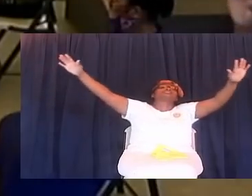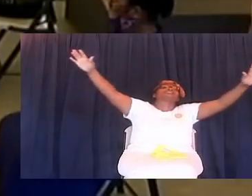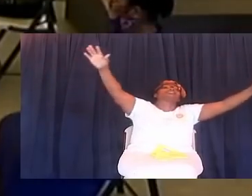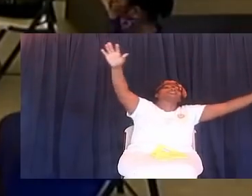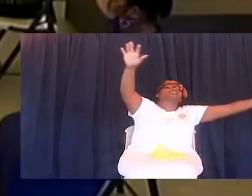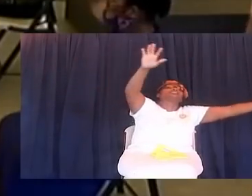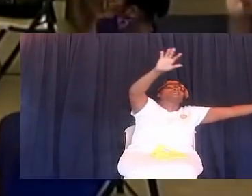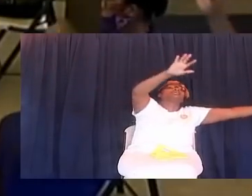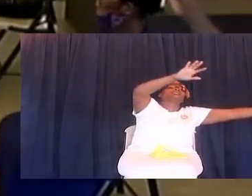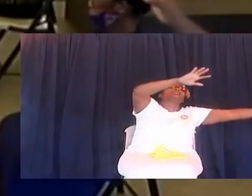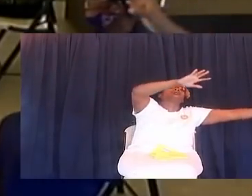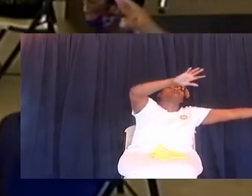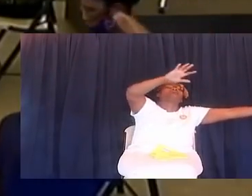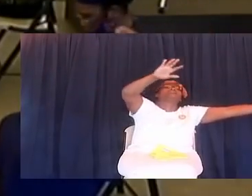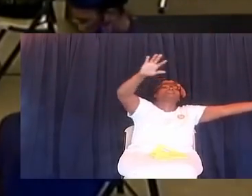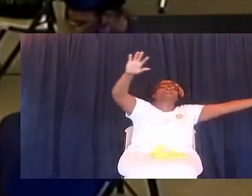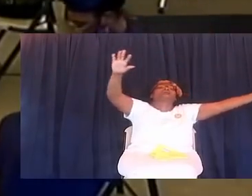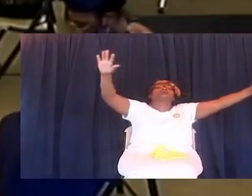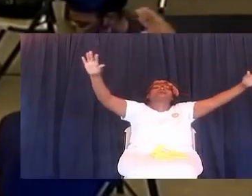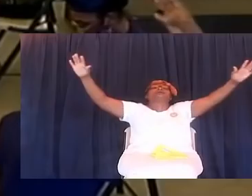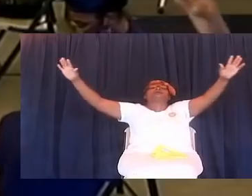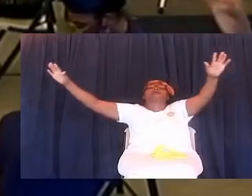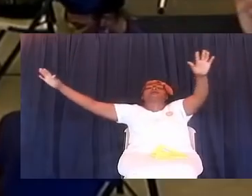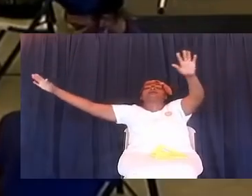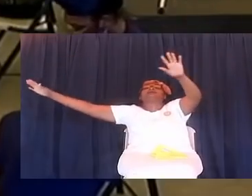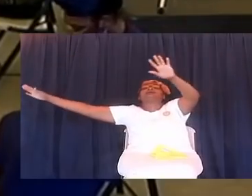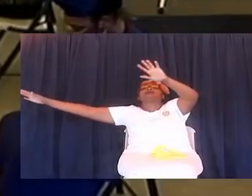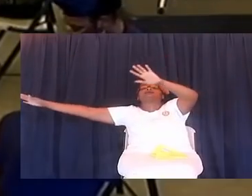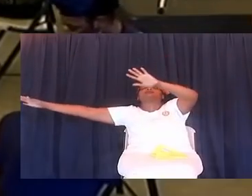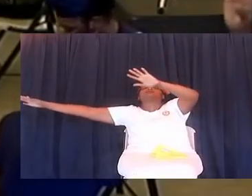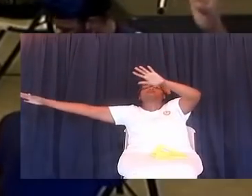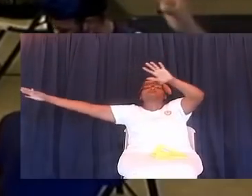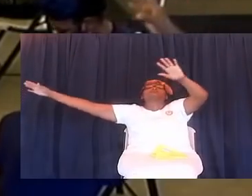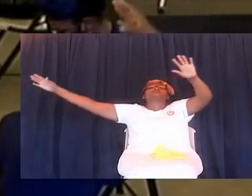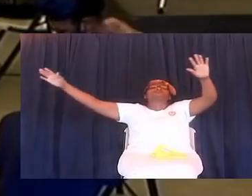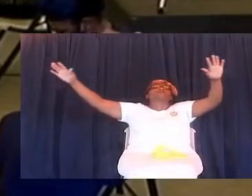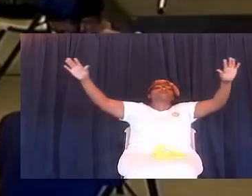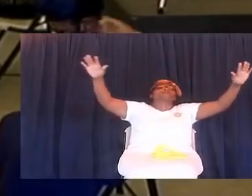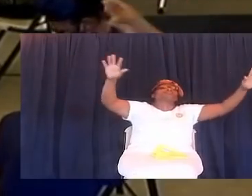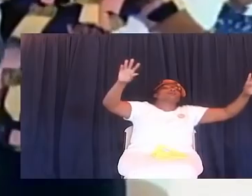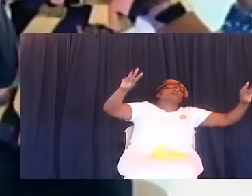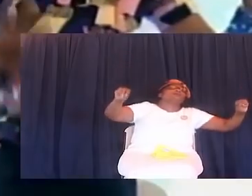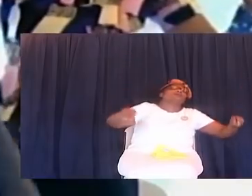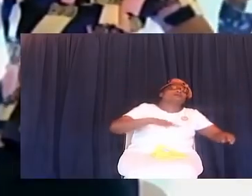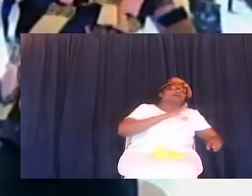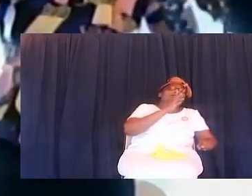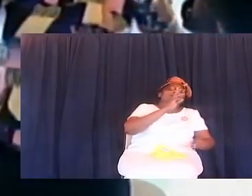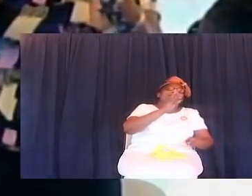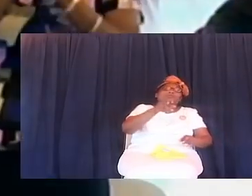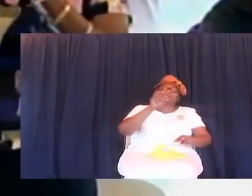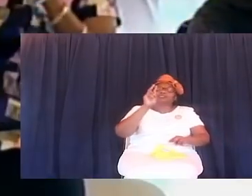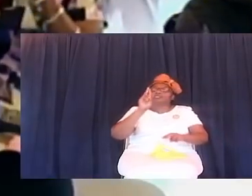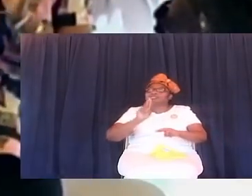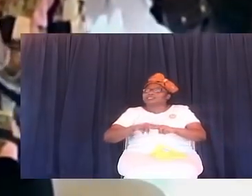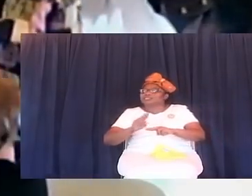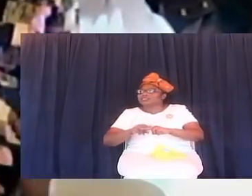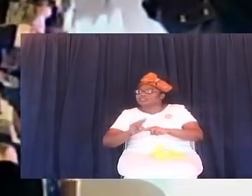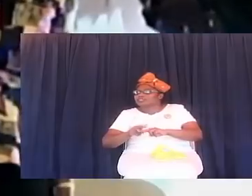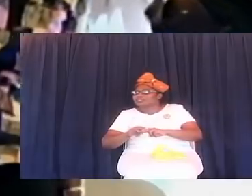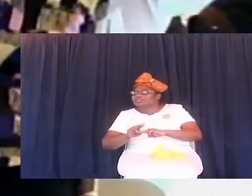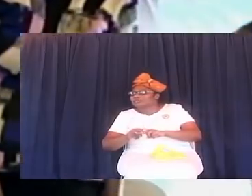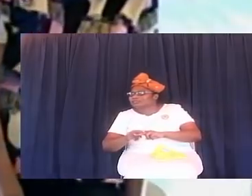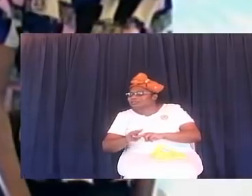Praise God, praise God, praise God, praise God. You may be seated, you may be seated, you may be seated.